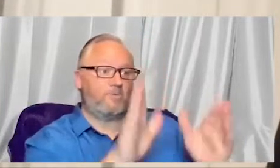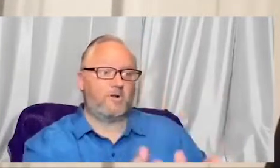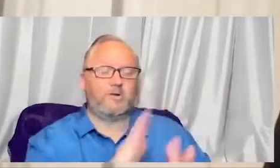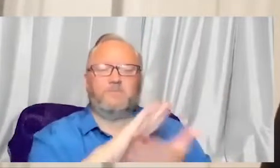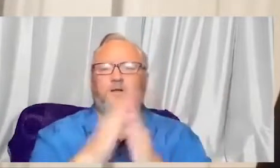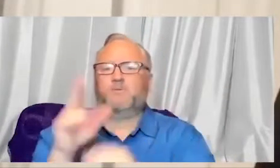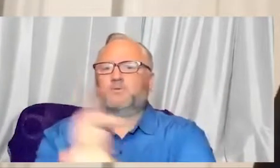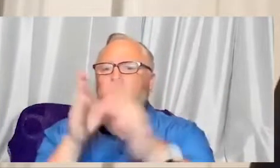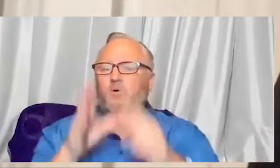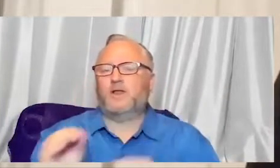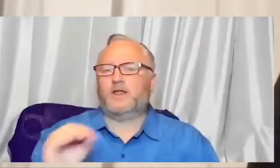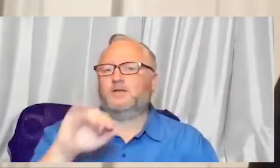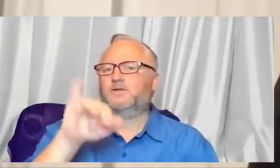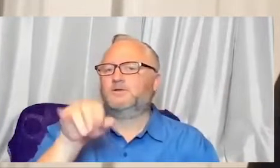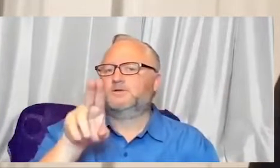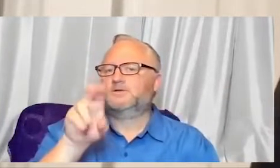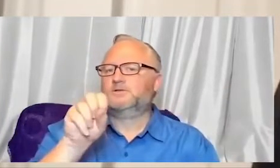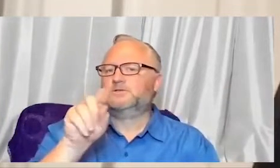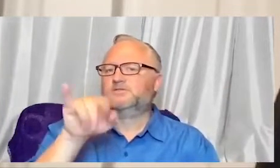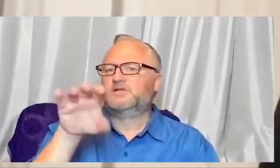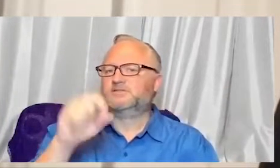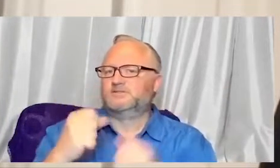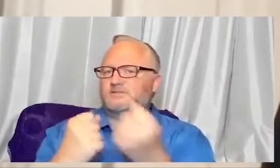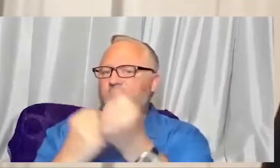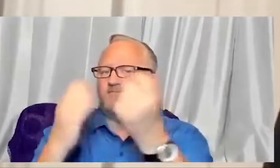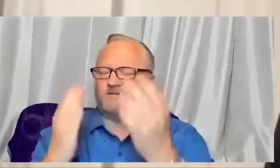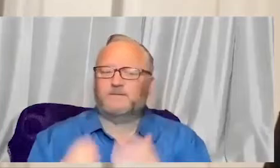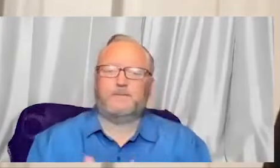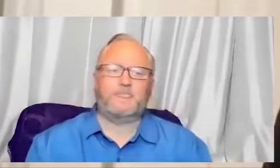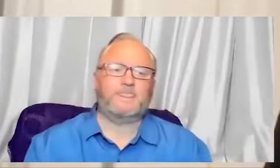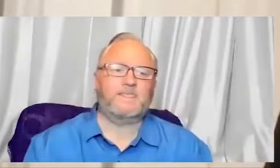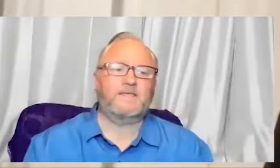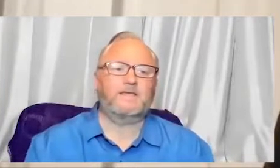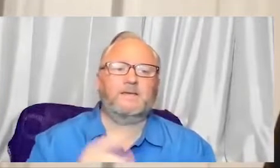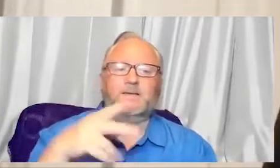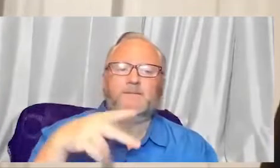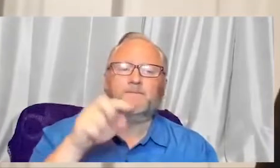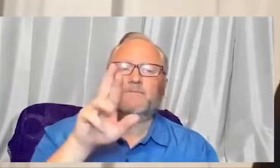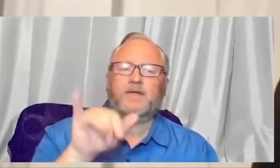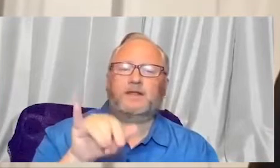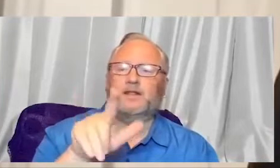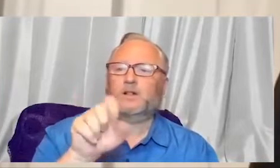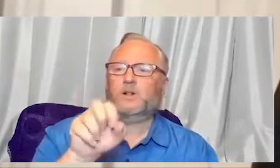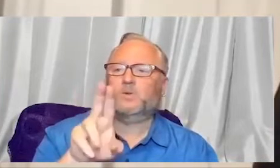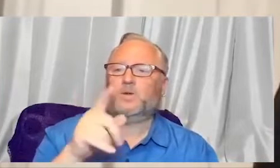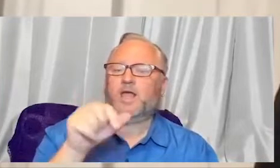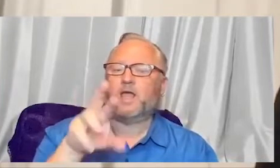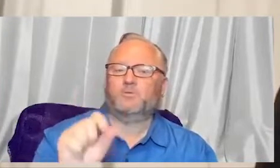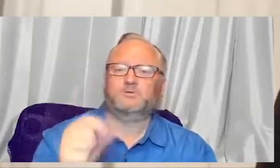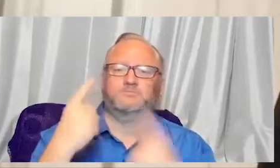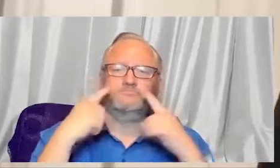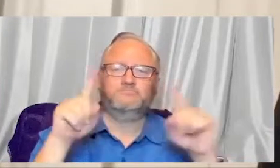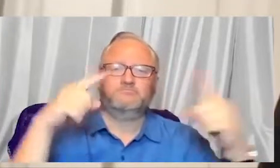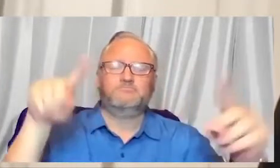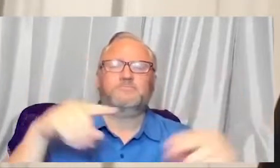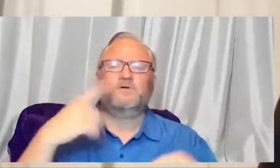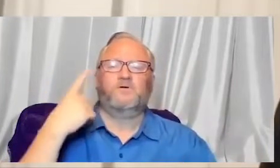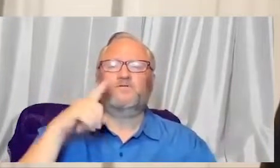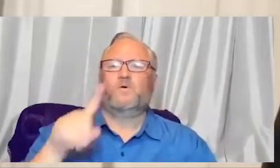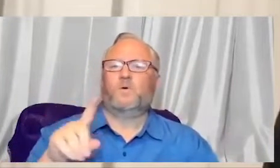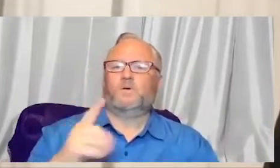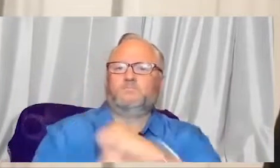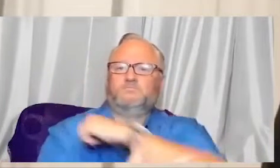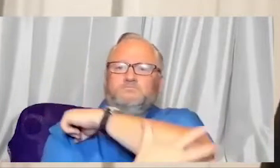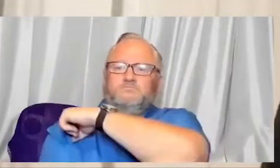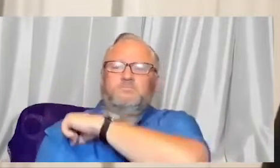advocate, binding it to tales of Fannie Lou Hamer's accomplishments on behalf of impoverished and excluded